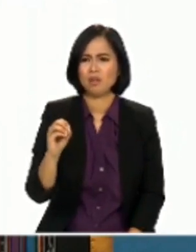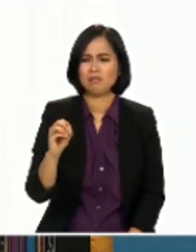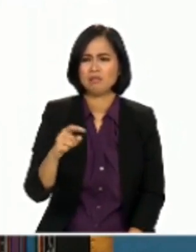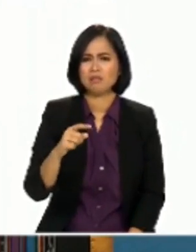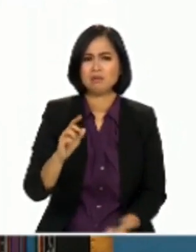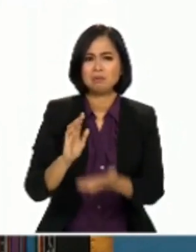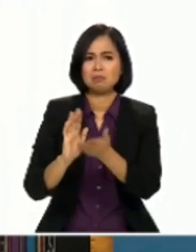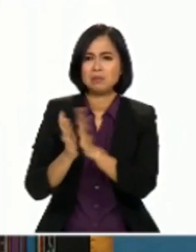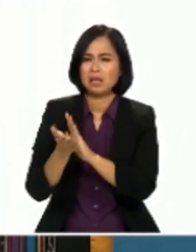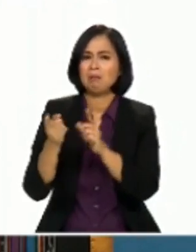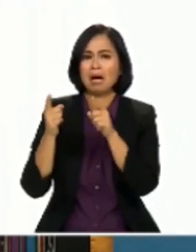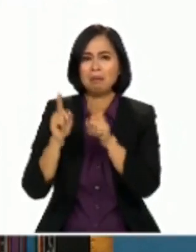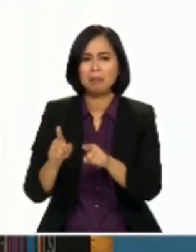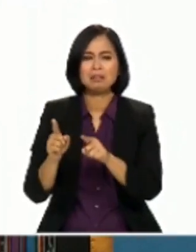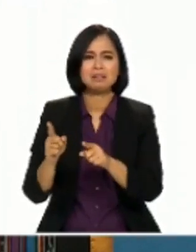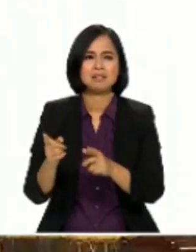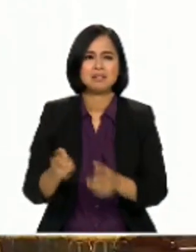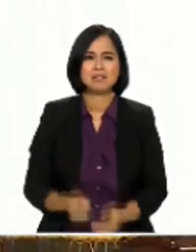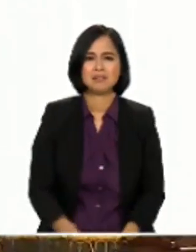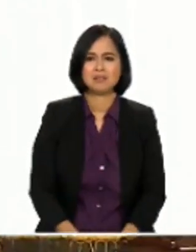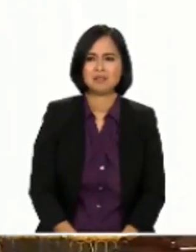senator.